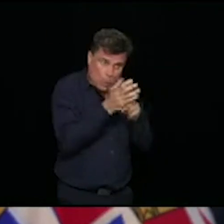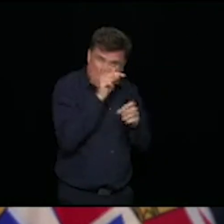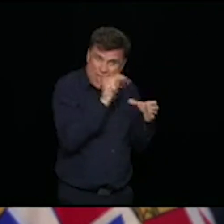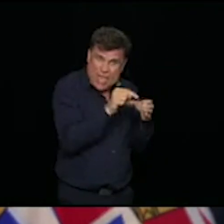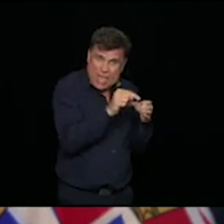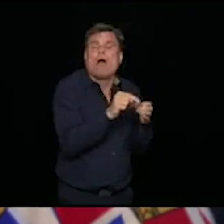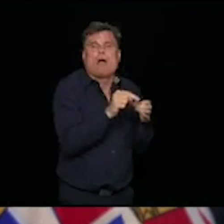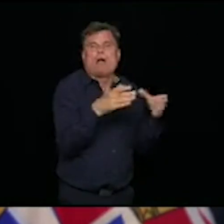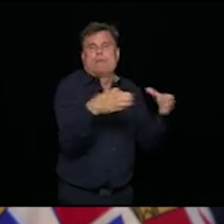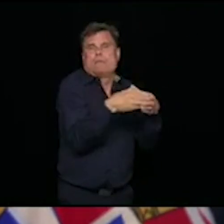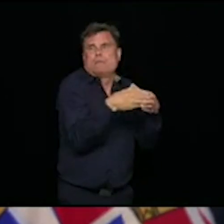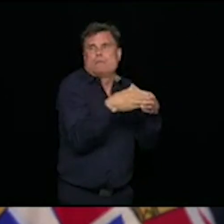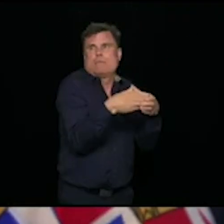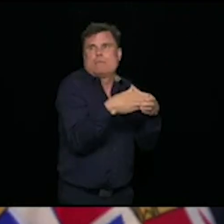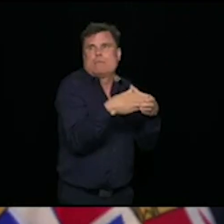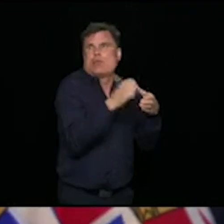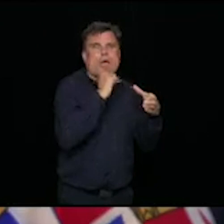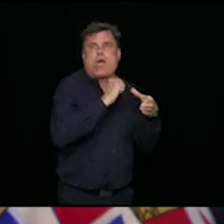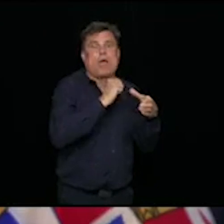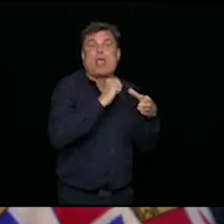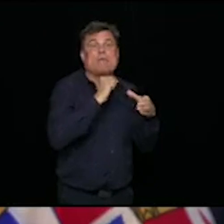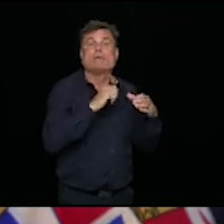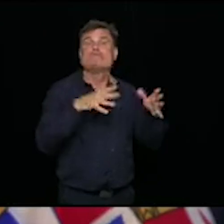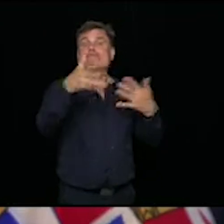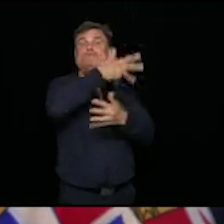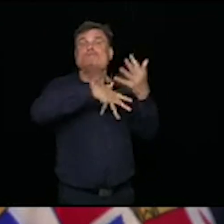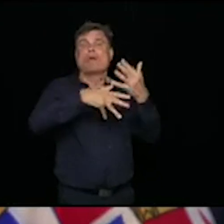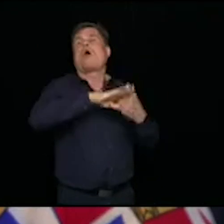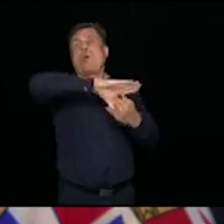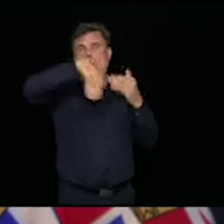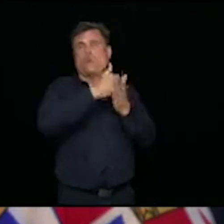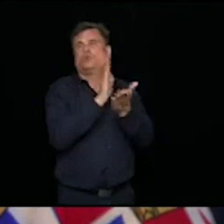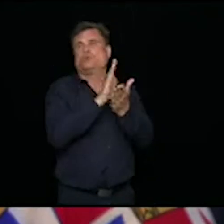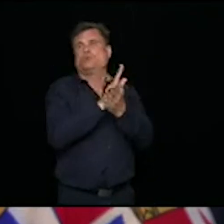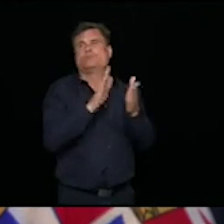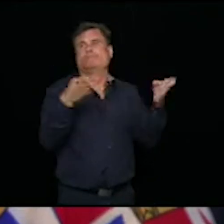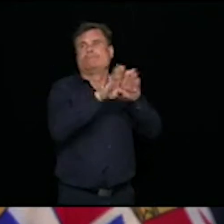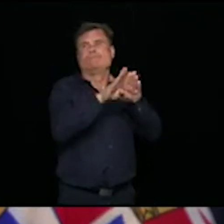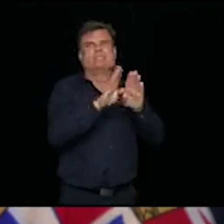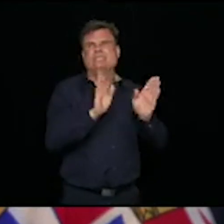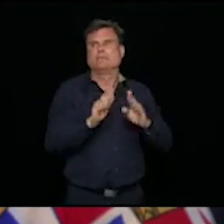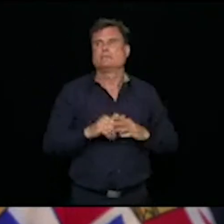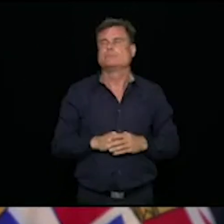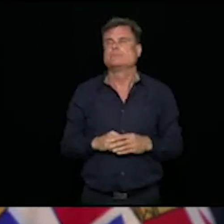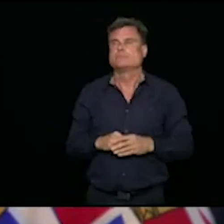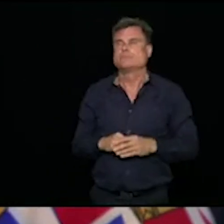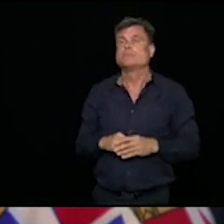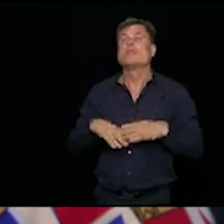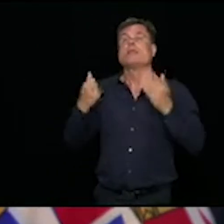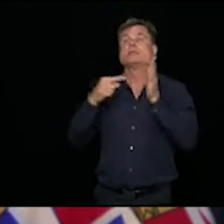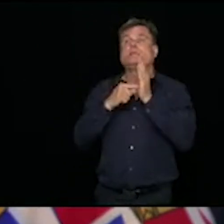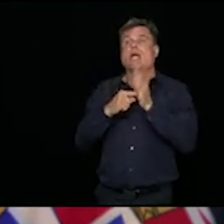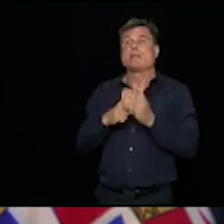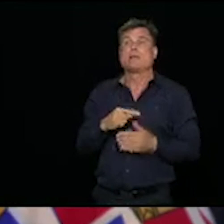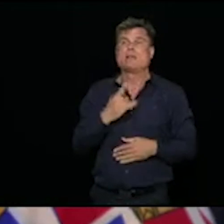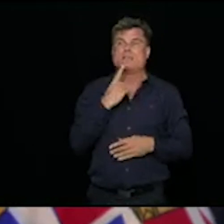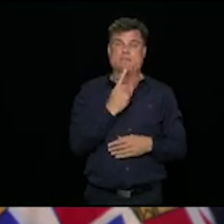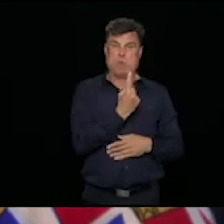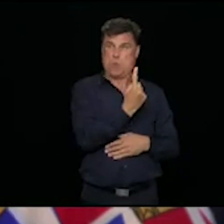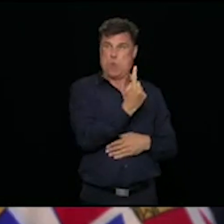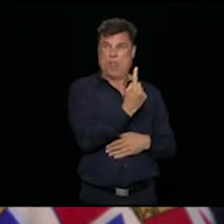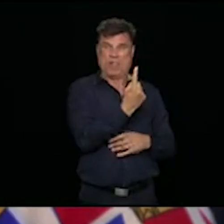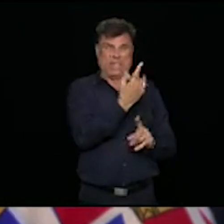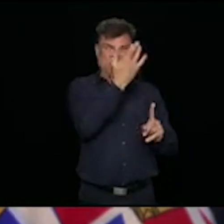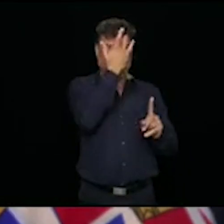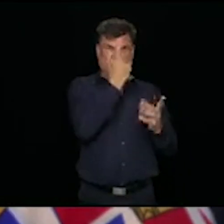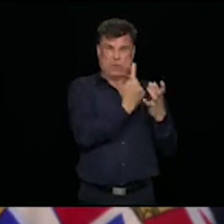school setting, then that individual may be removed from the setting. But if they weren't sick in the school, then it may not have